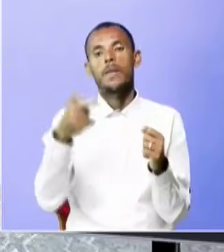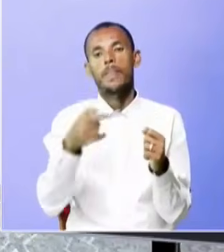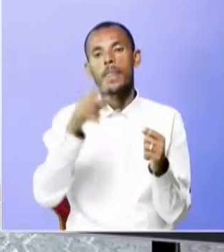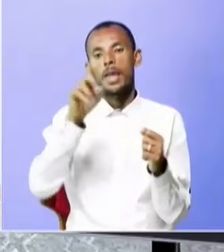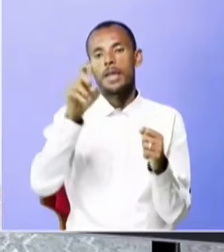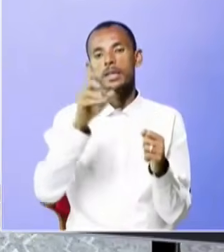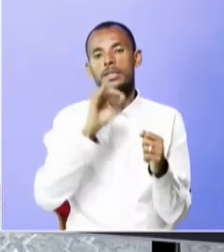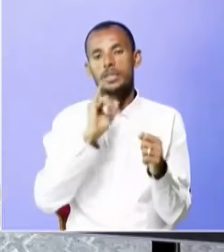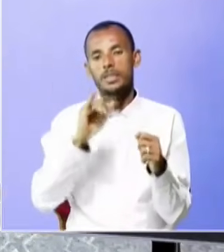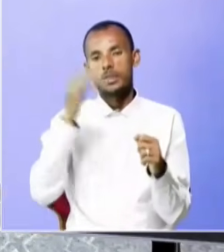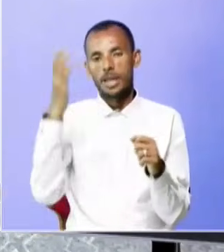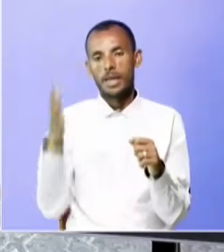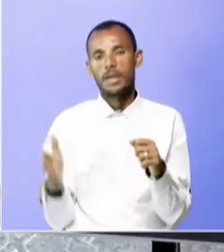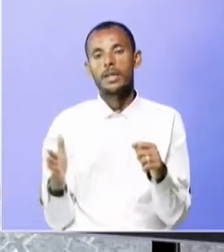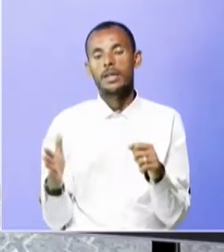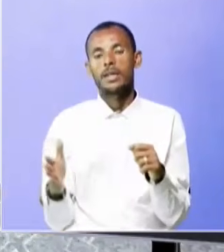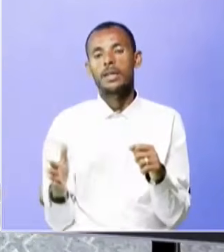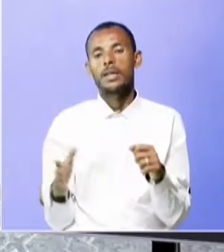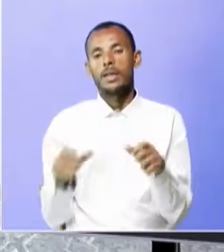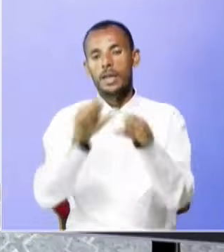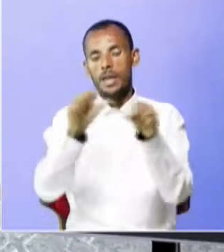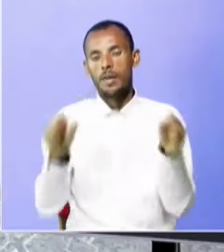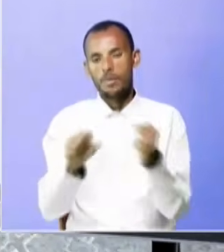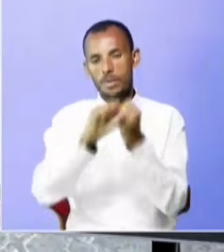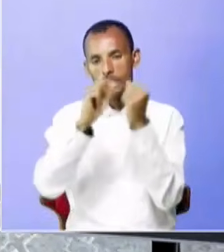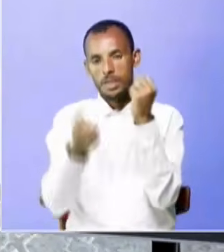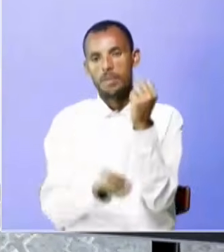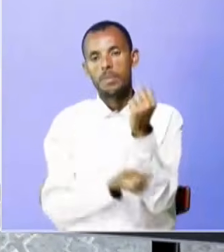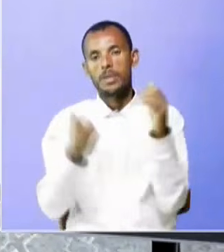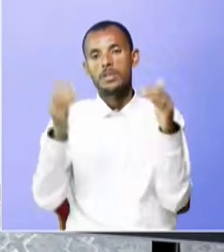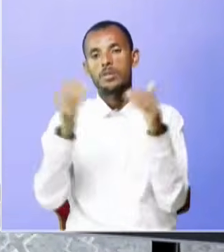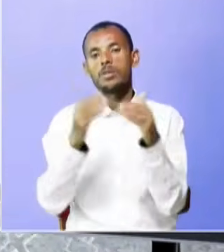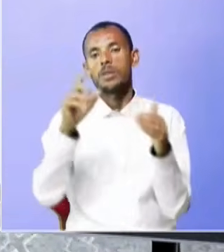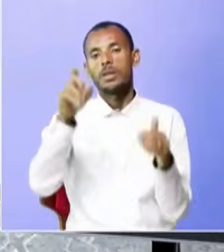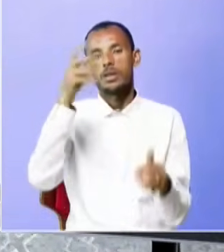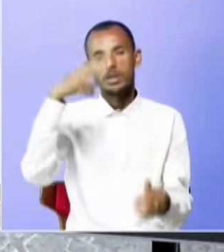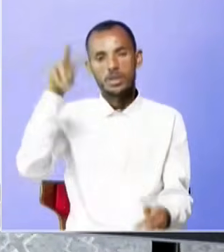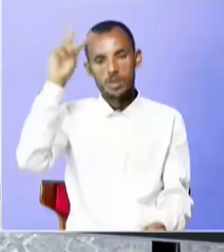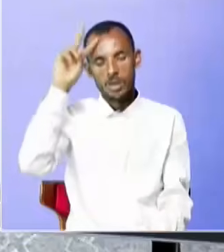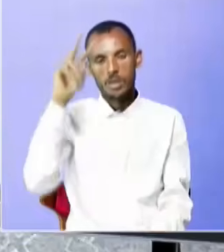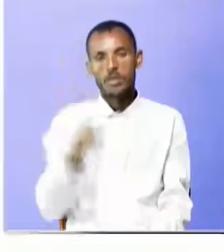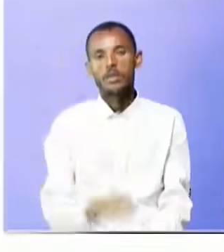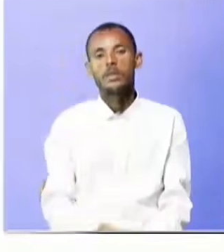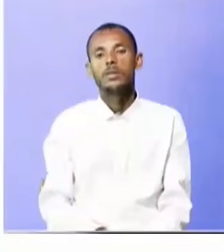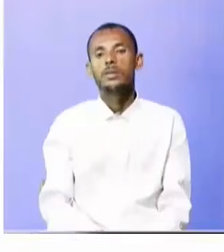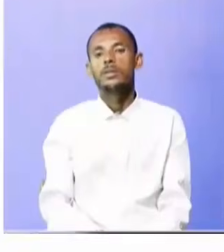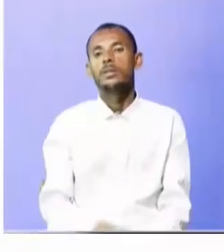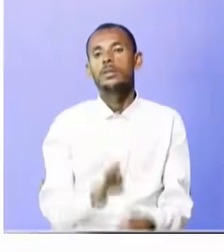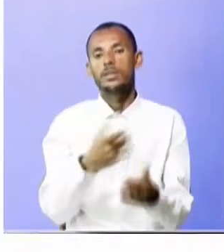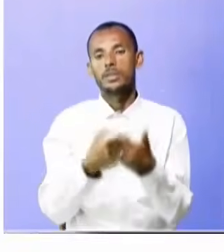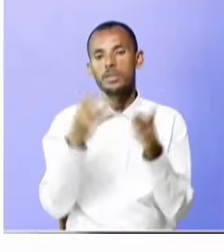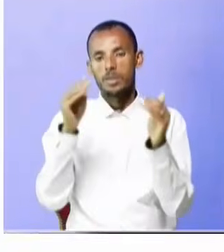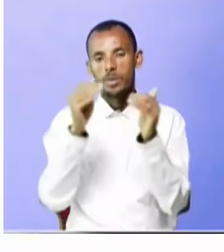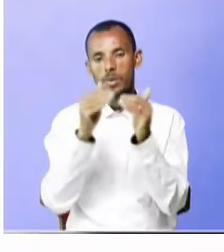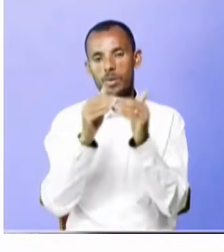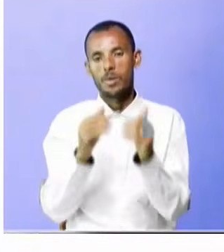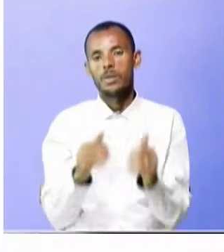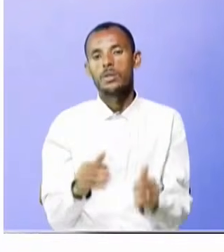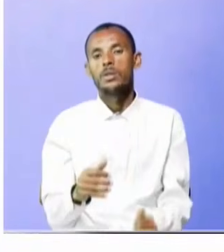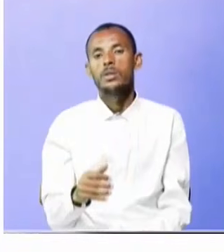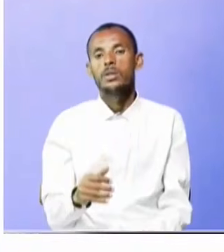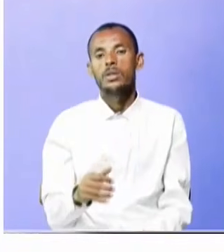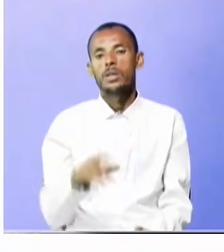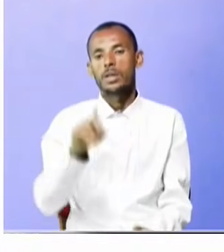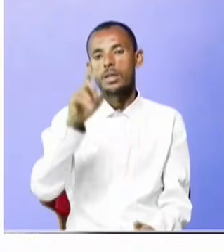is the side, then area of the base becomes x square. Okay, so this becomes x square